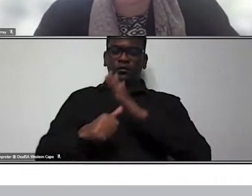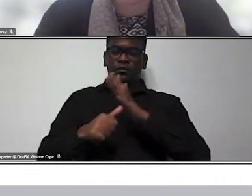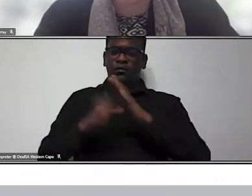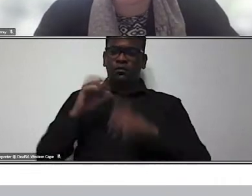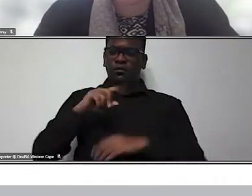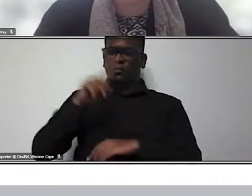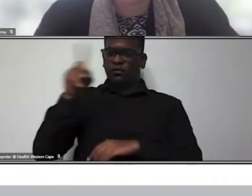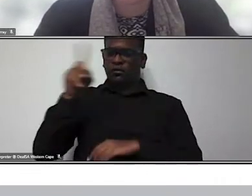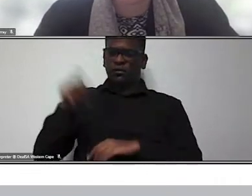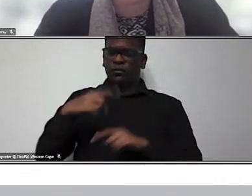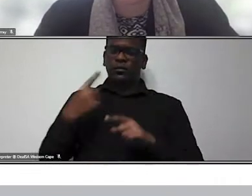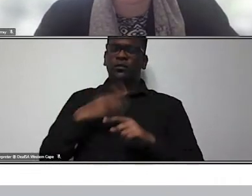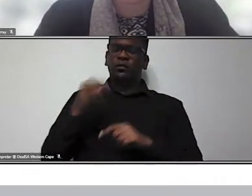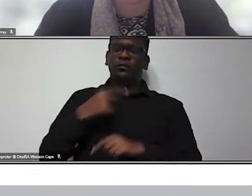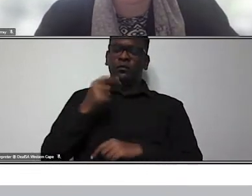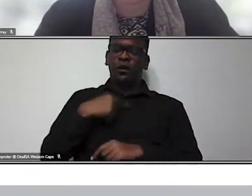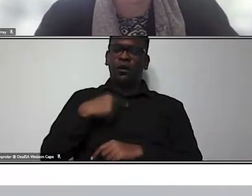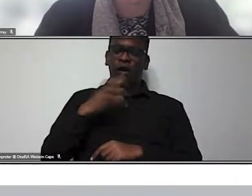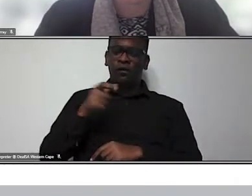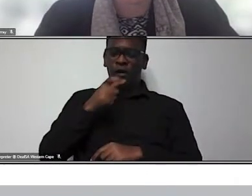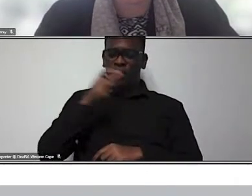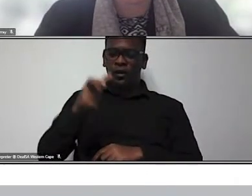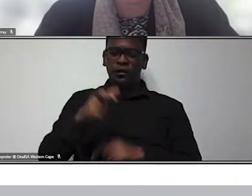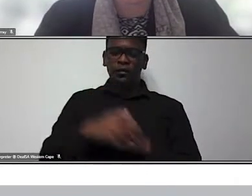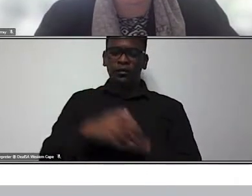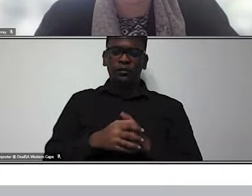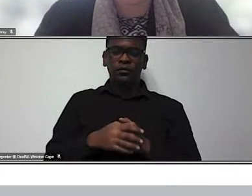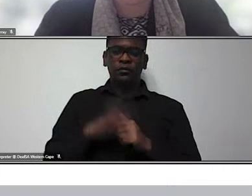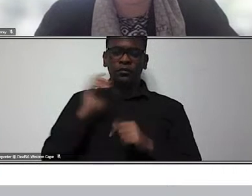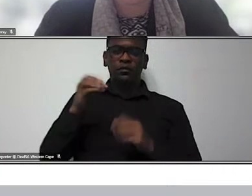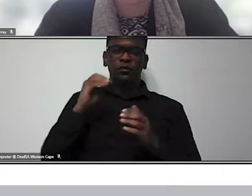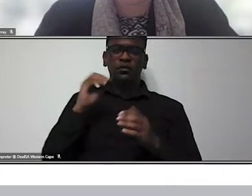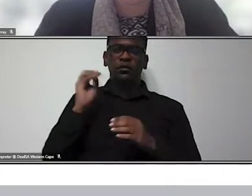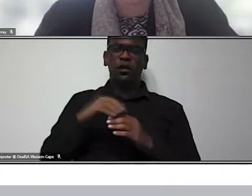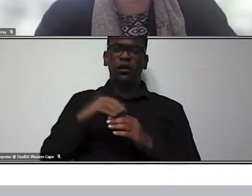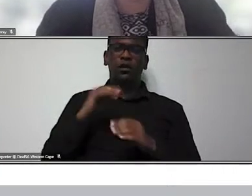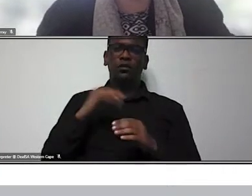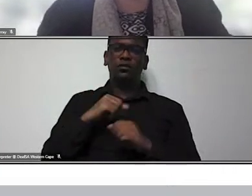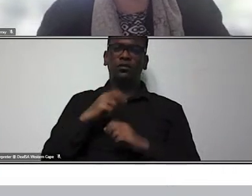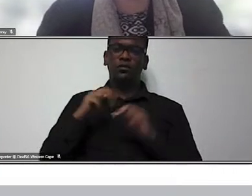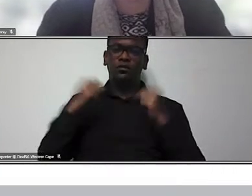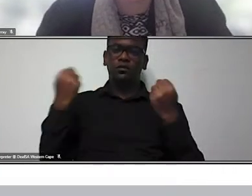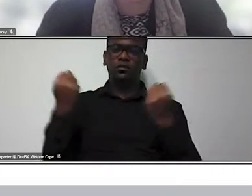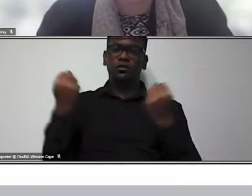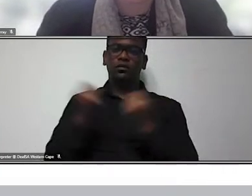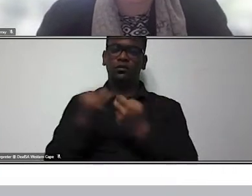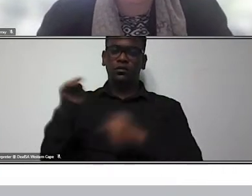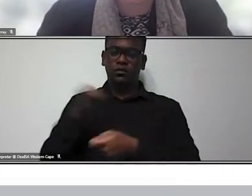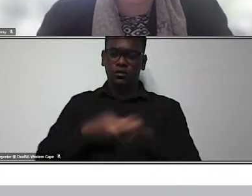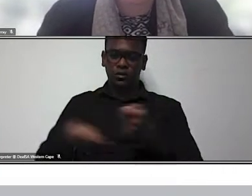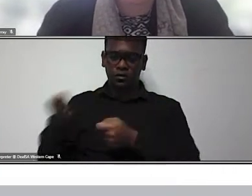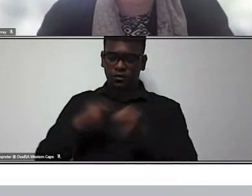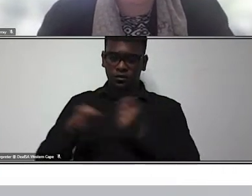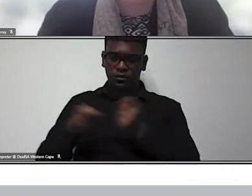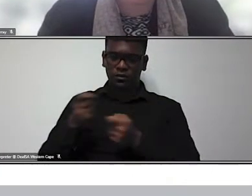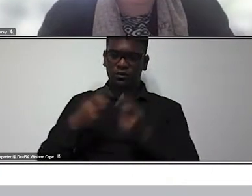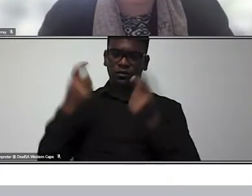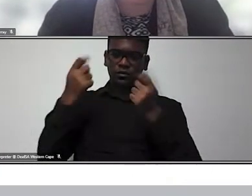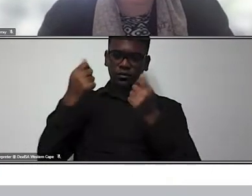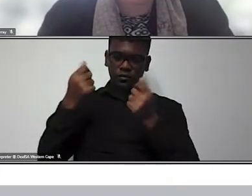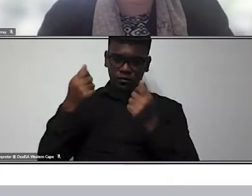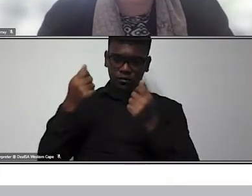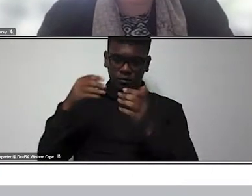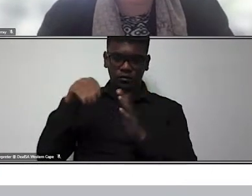it's more of a statement, is that international trade drives prices down. And I